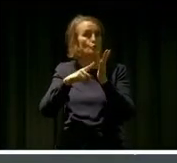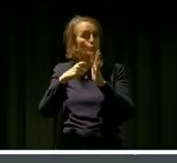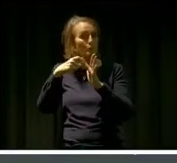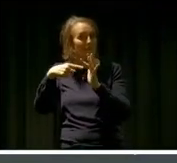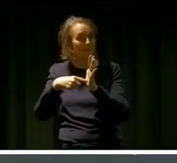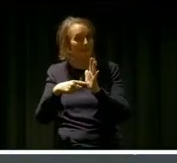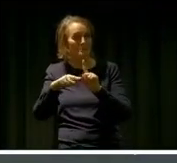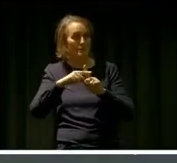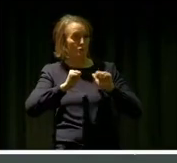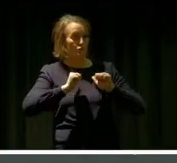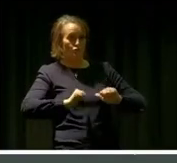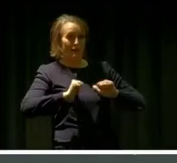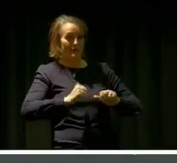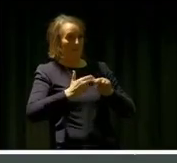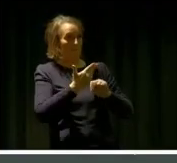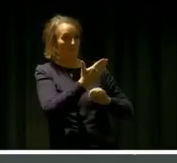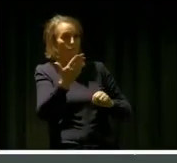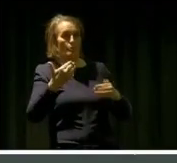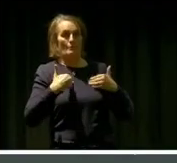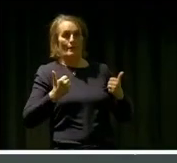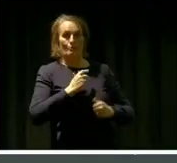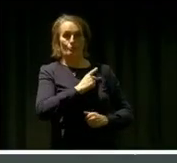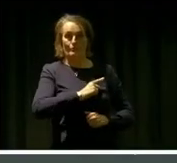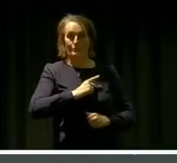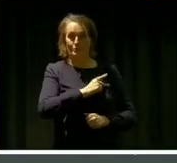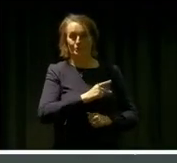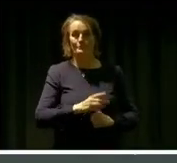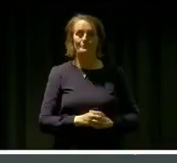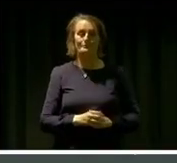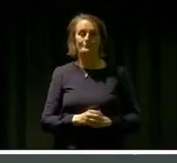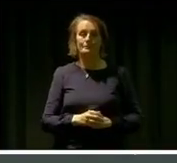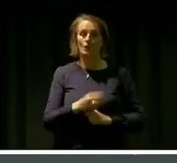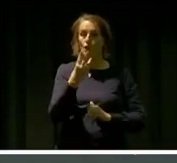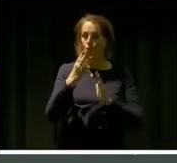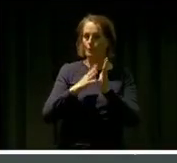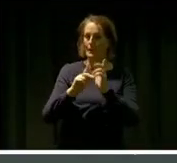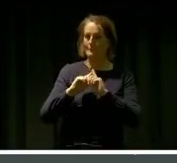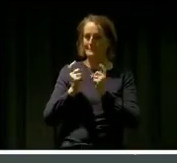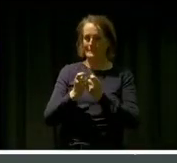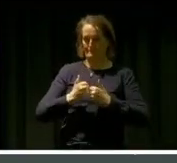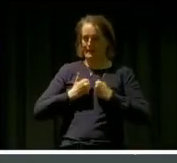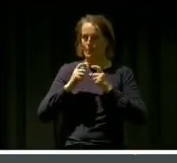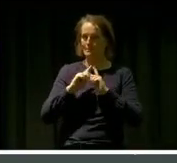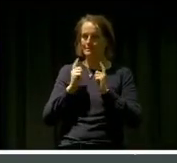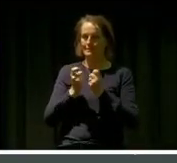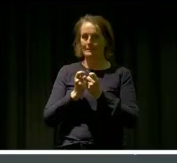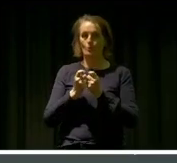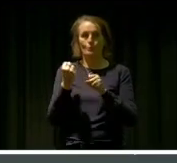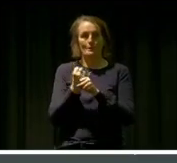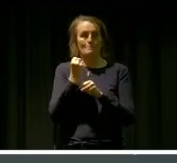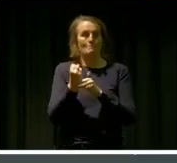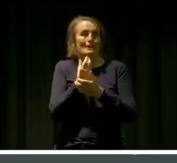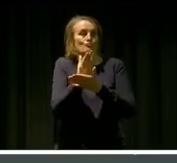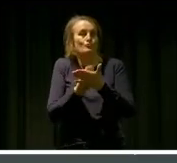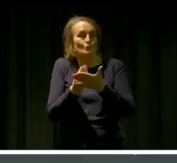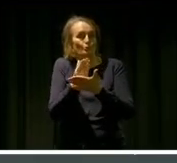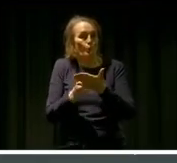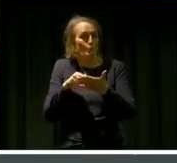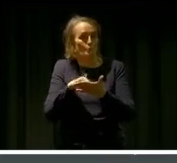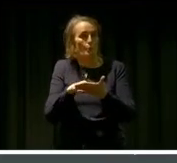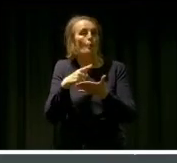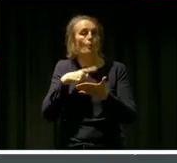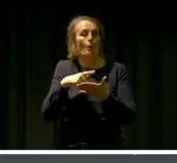available for New South Wales Health employees. The 3DN team developed this resource based off of the resource for people